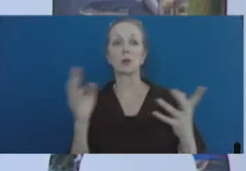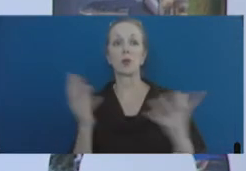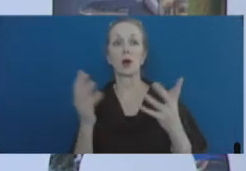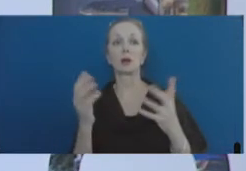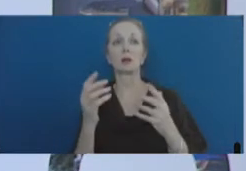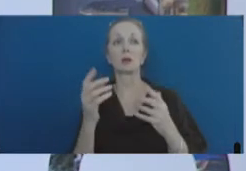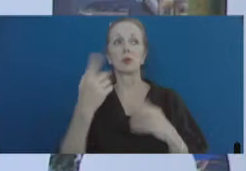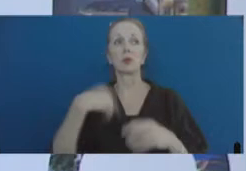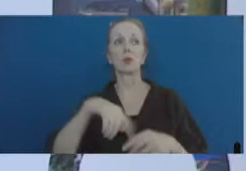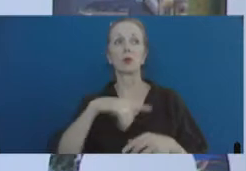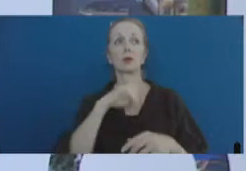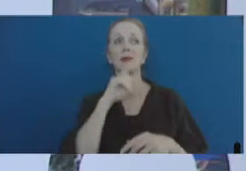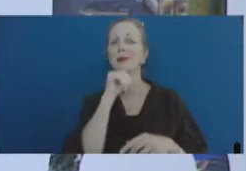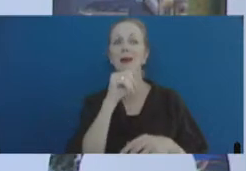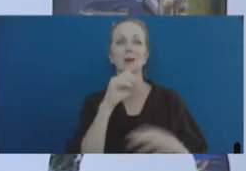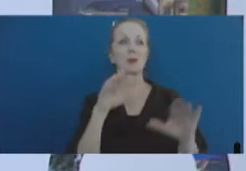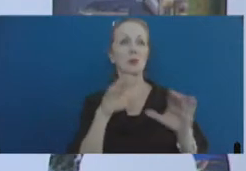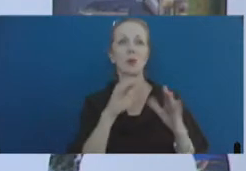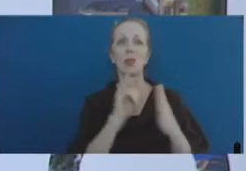what we've